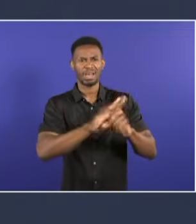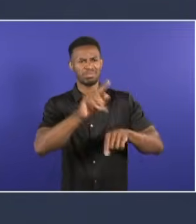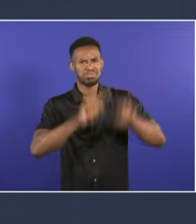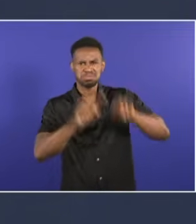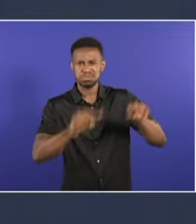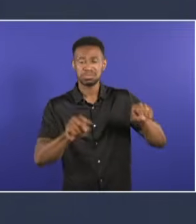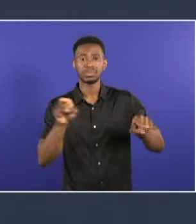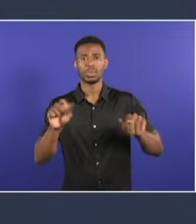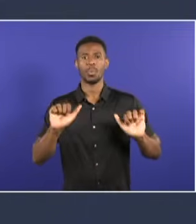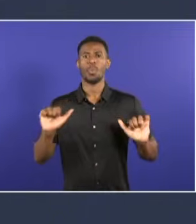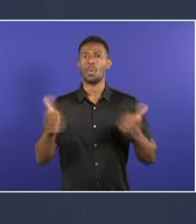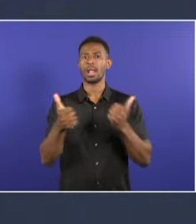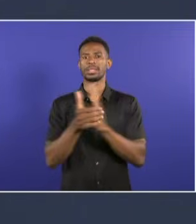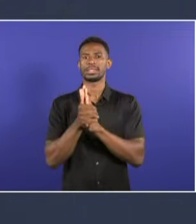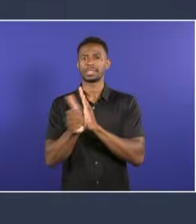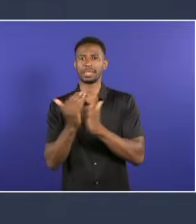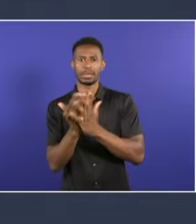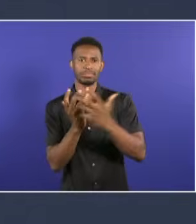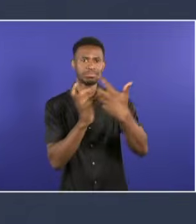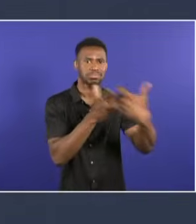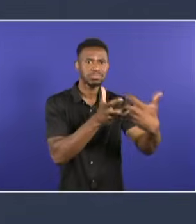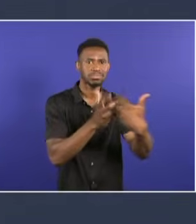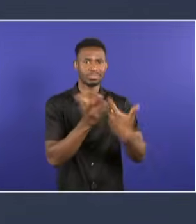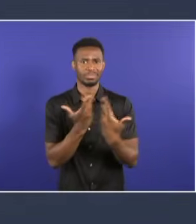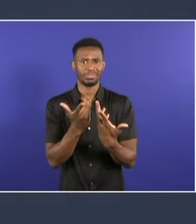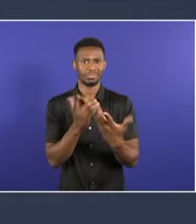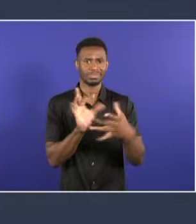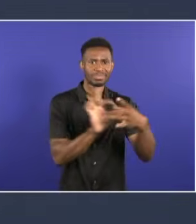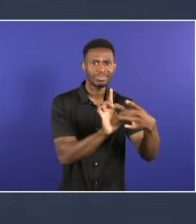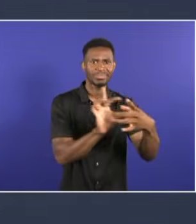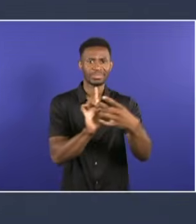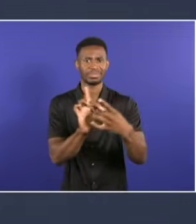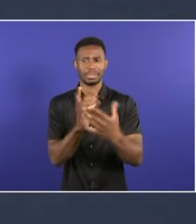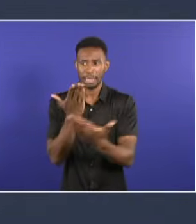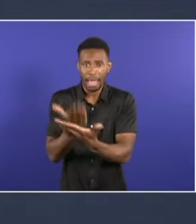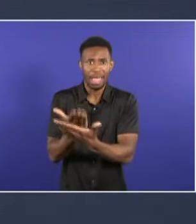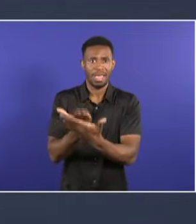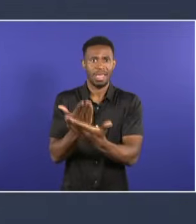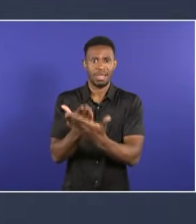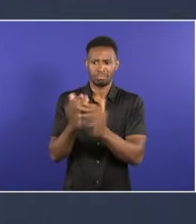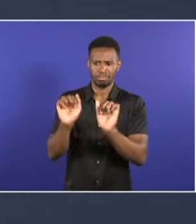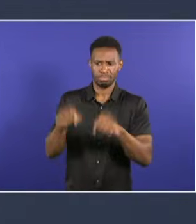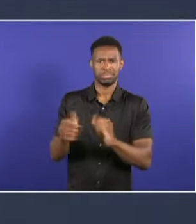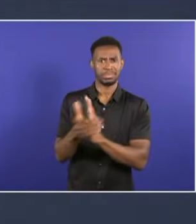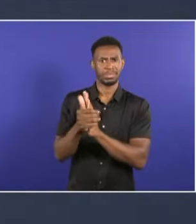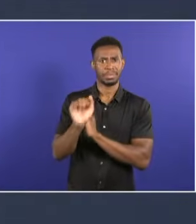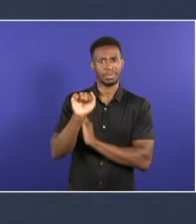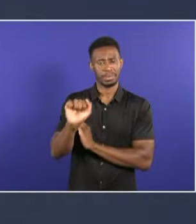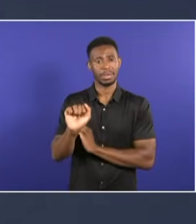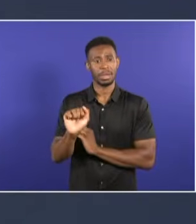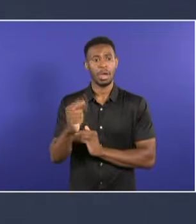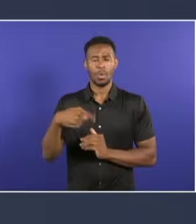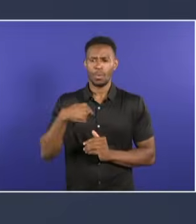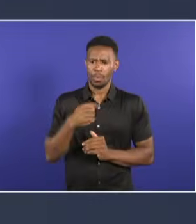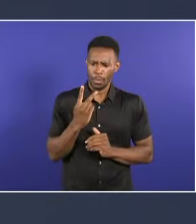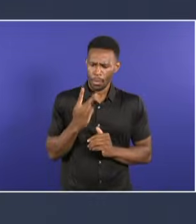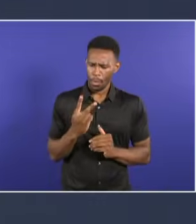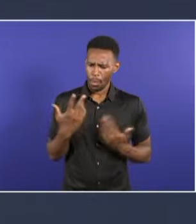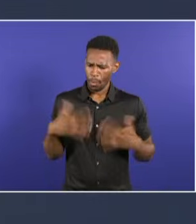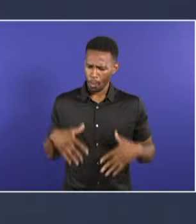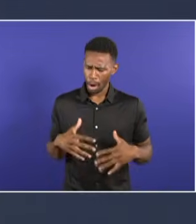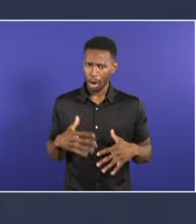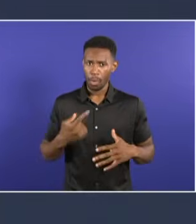He reminded all of us that a political movement must remain rooted in the lives and experiences of the people it